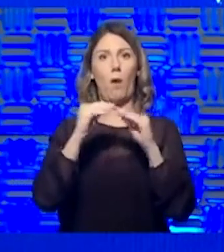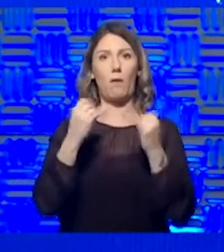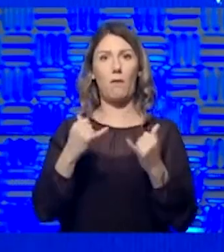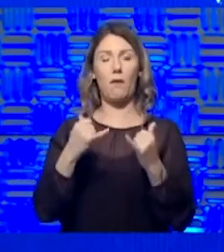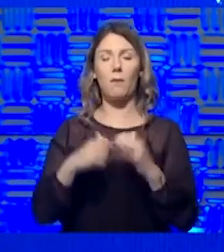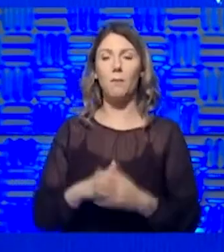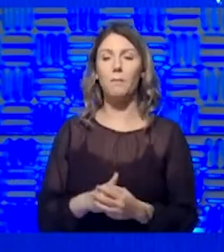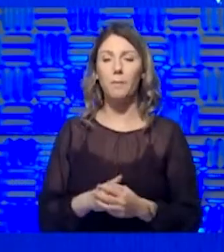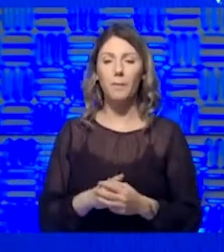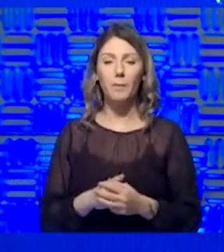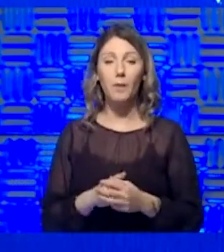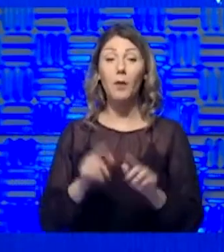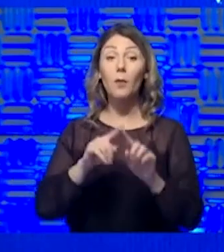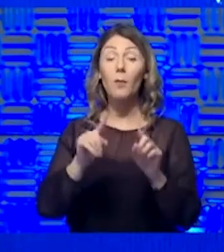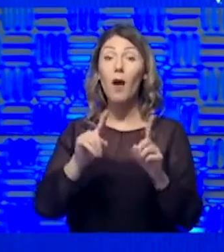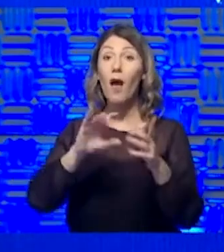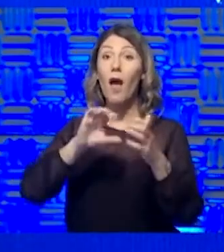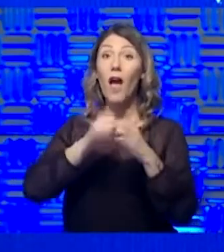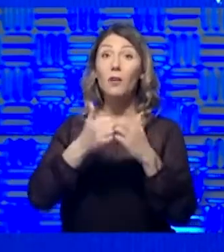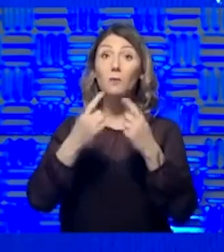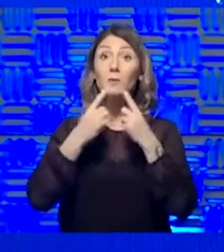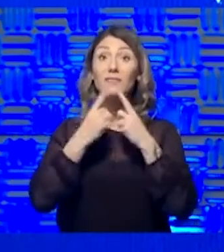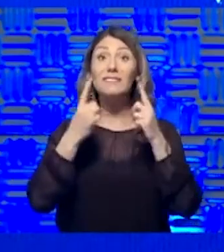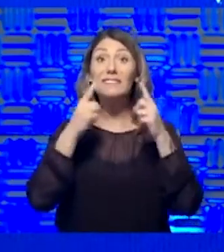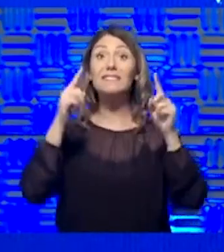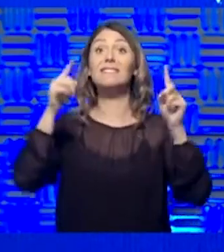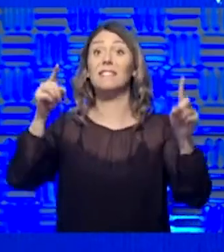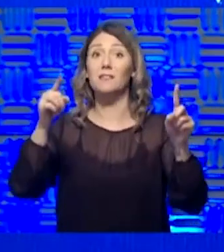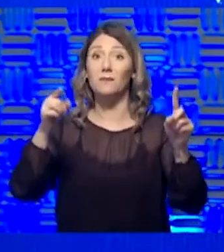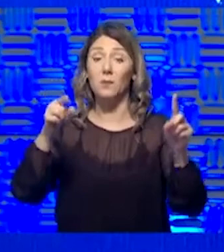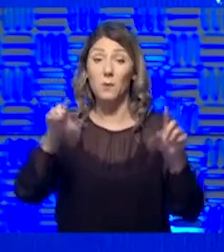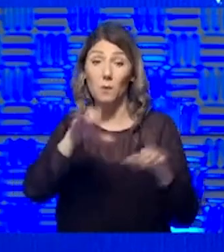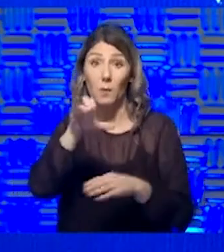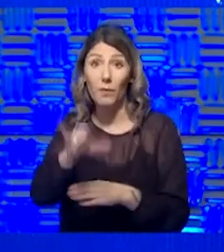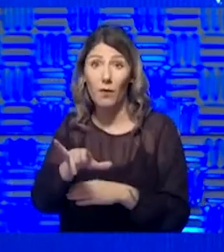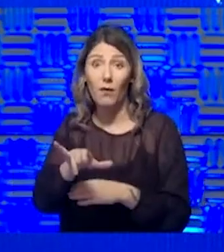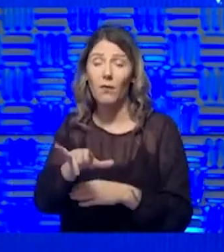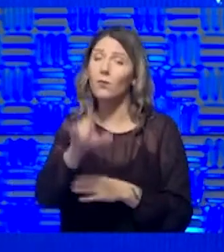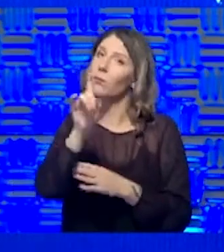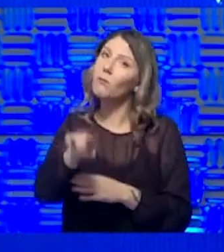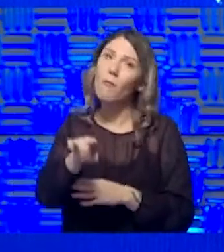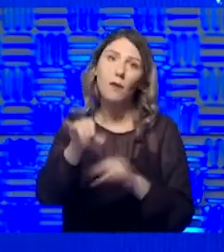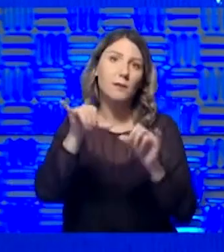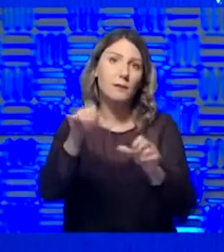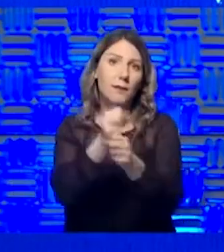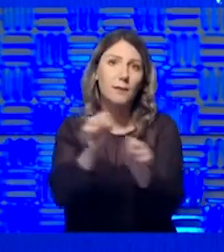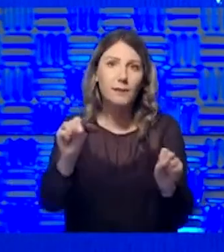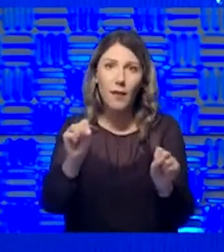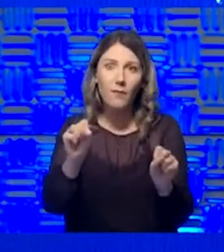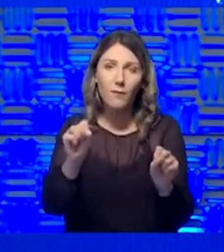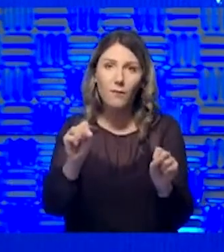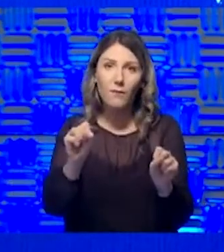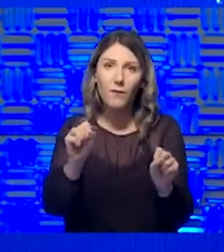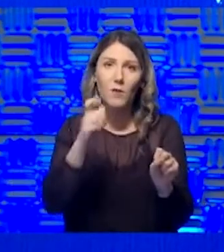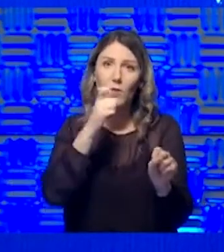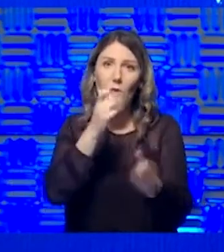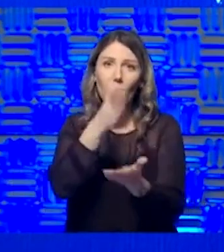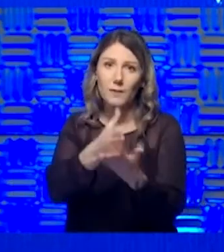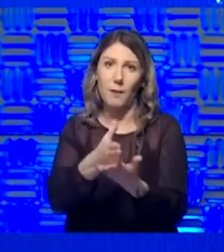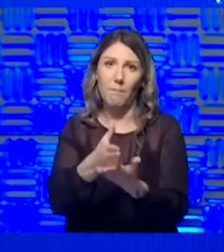But in order to get there, in order to do that, we still have to stay safe. So don't let up.